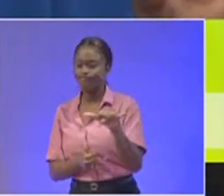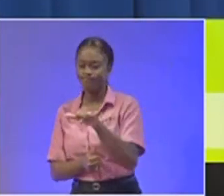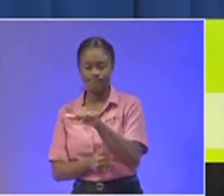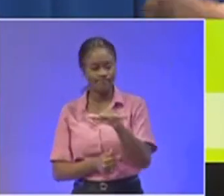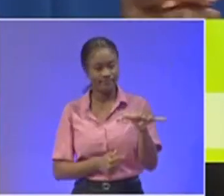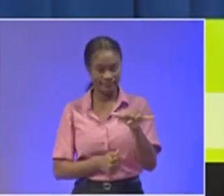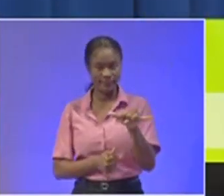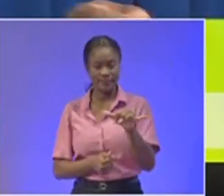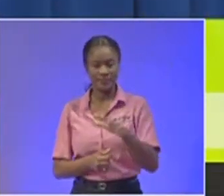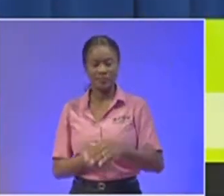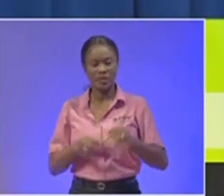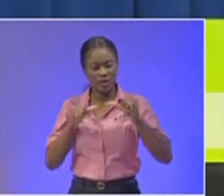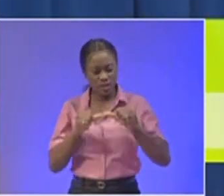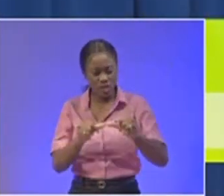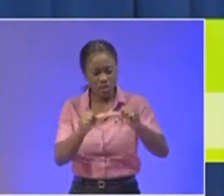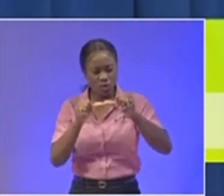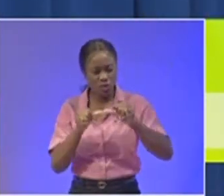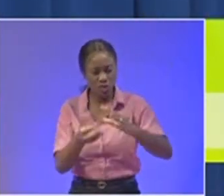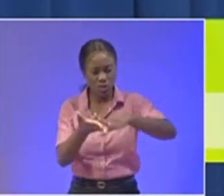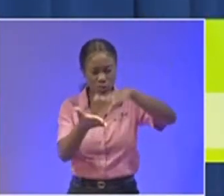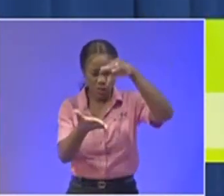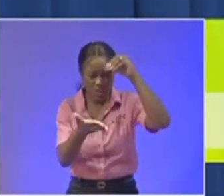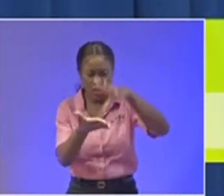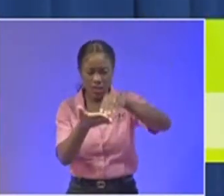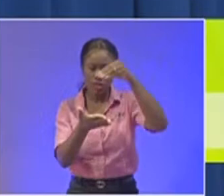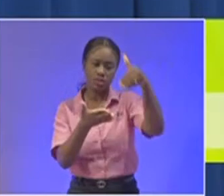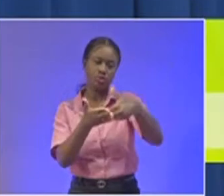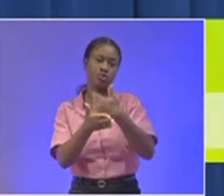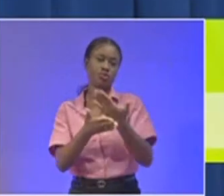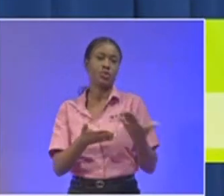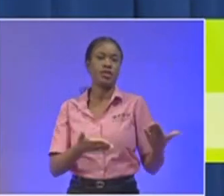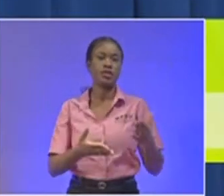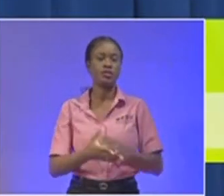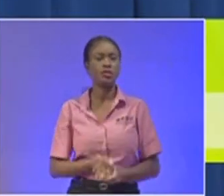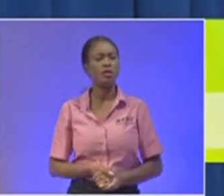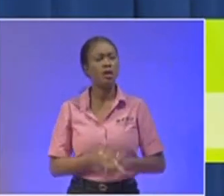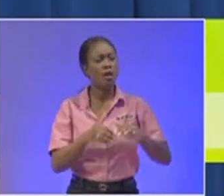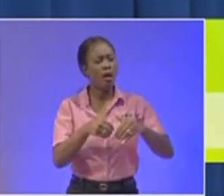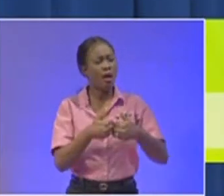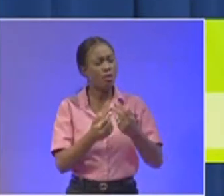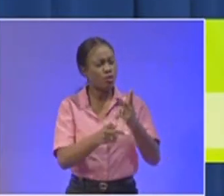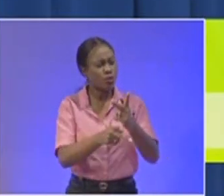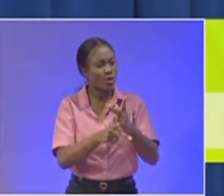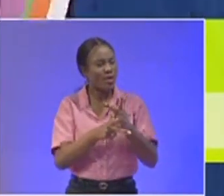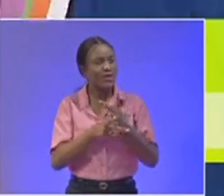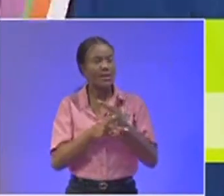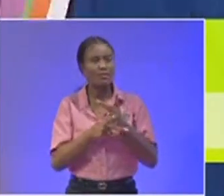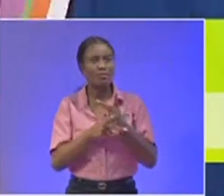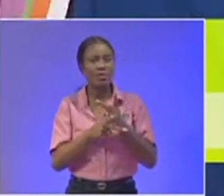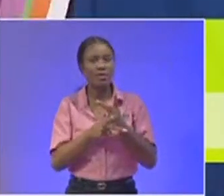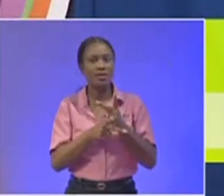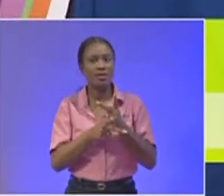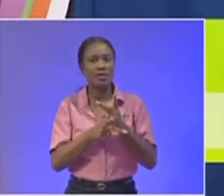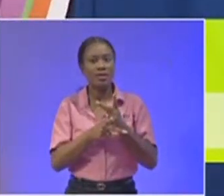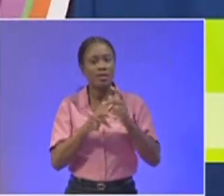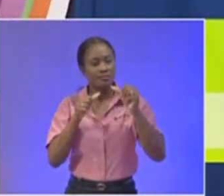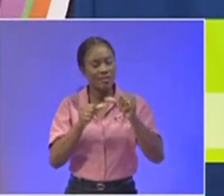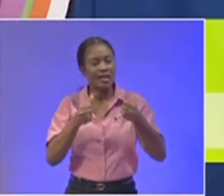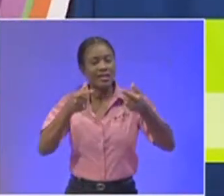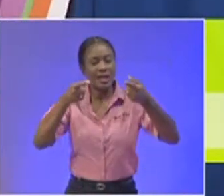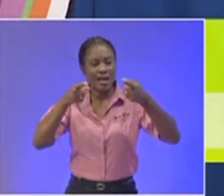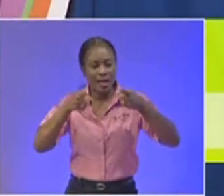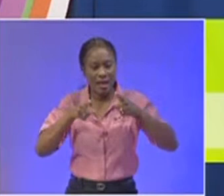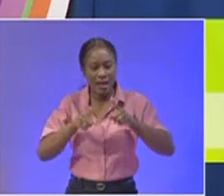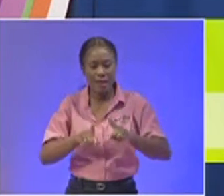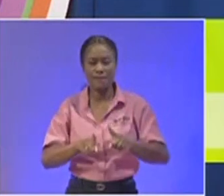that continuous professional learning experience. And how do we keep those dreamers alive in the educators